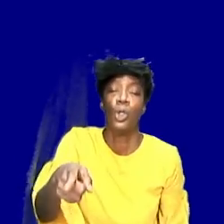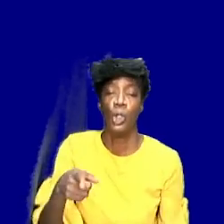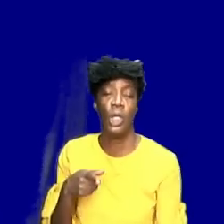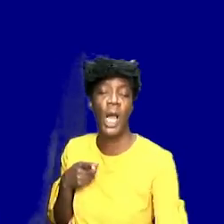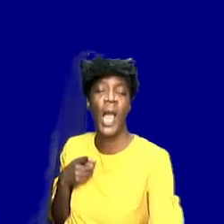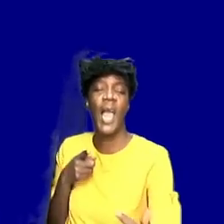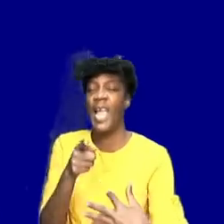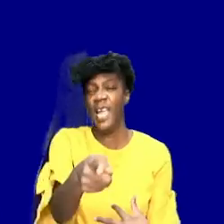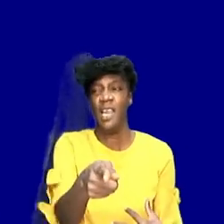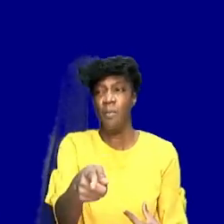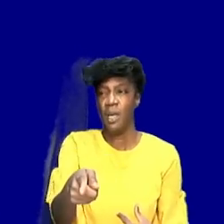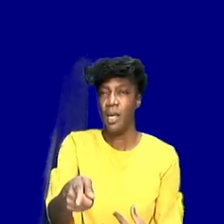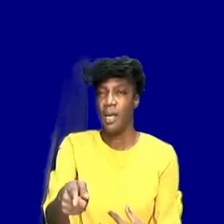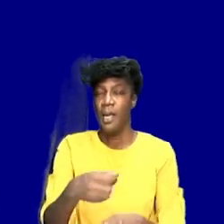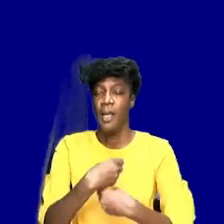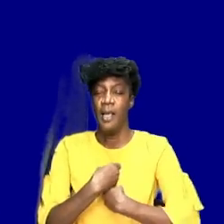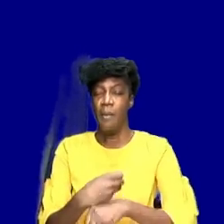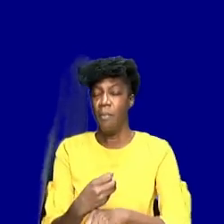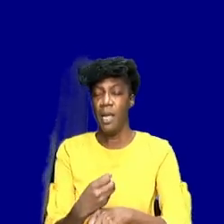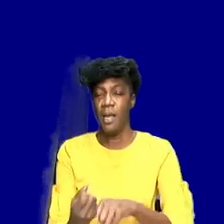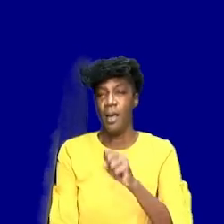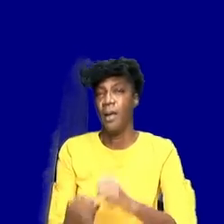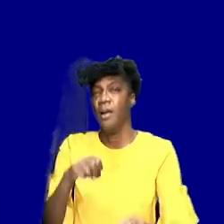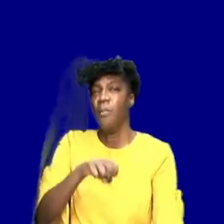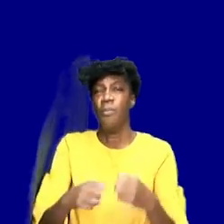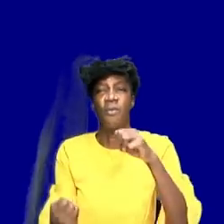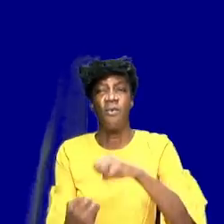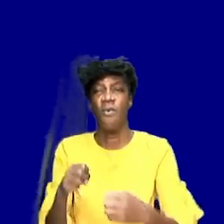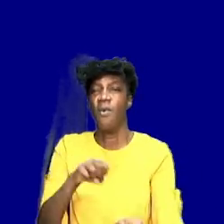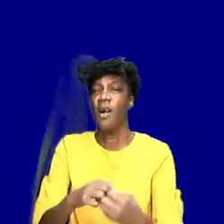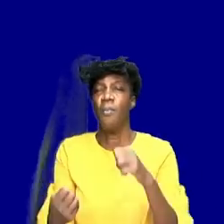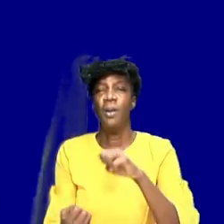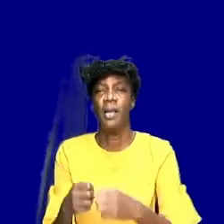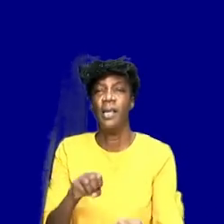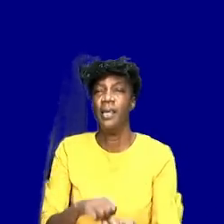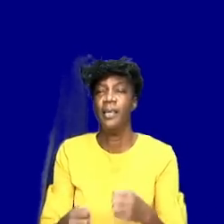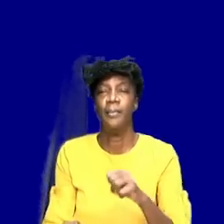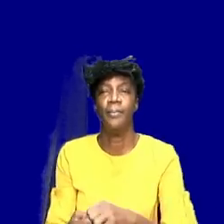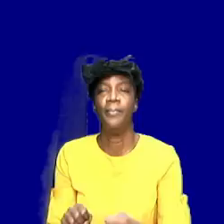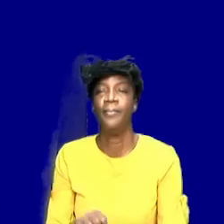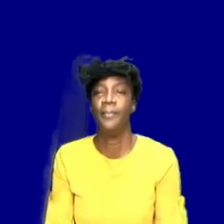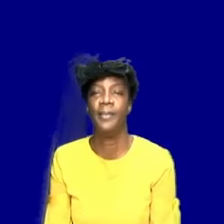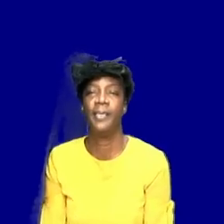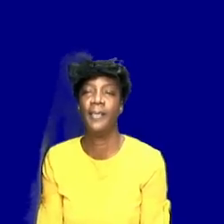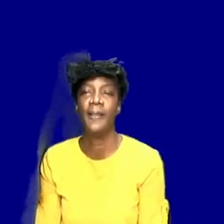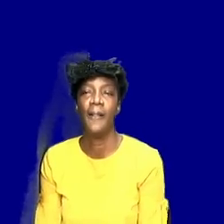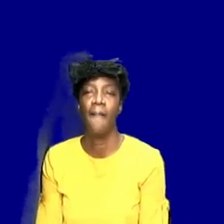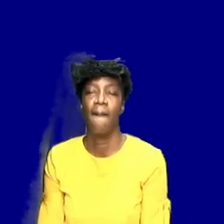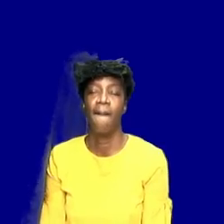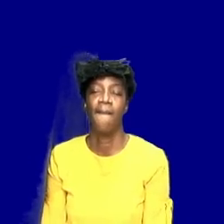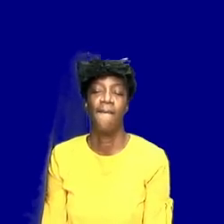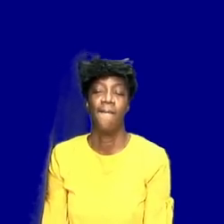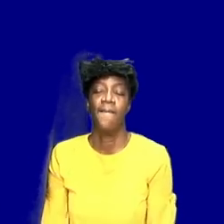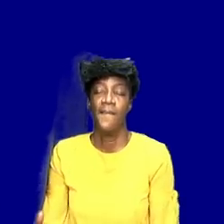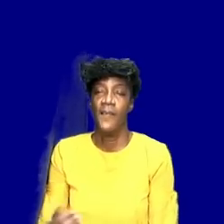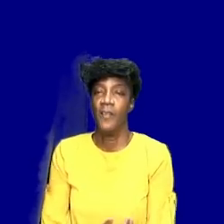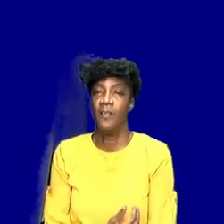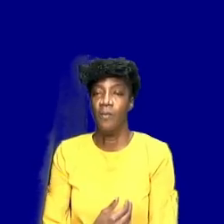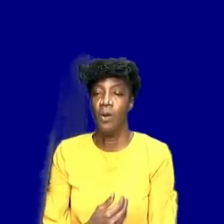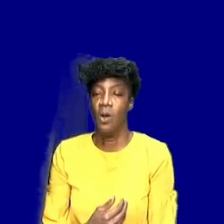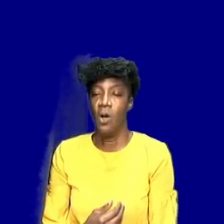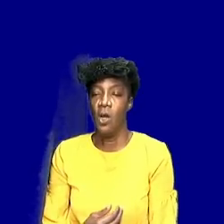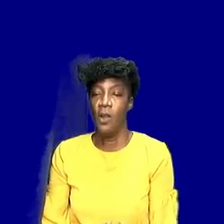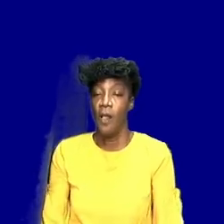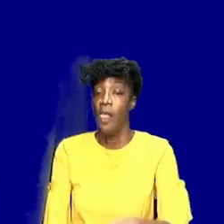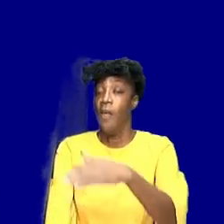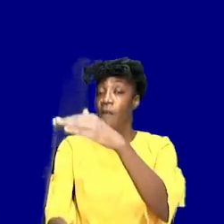to create havoc. It's going to create problems. Praise God. So some other offensive weapons